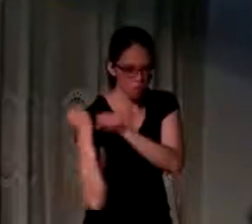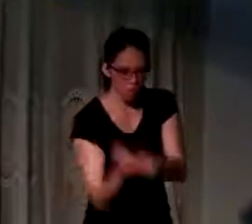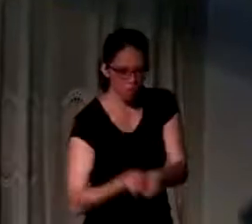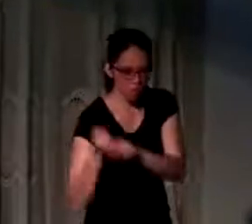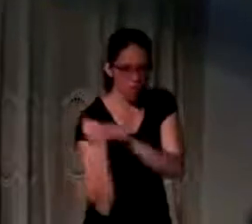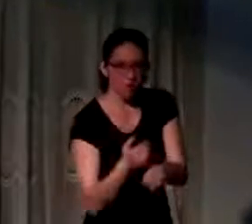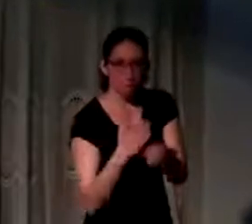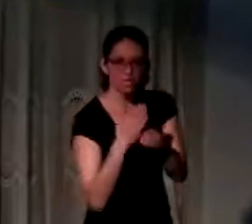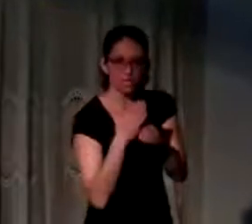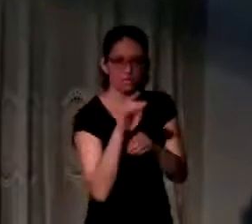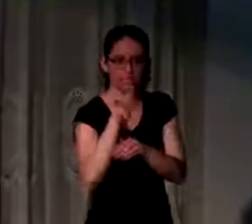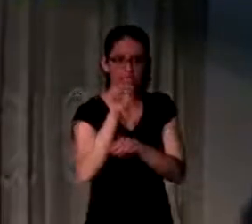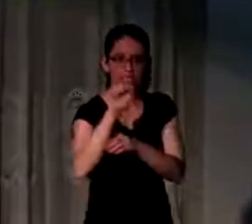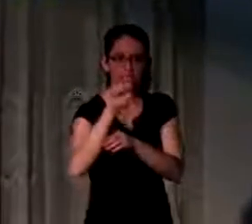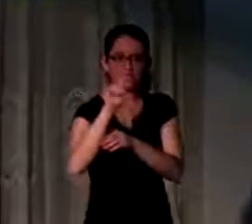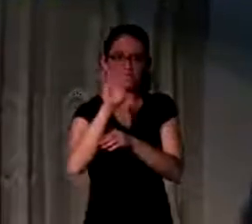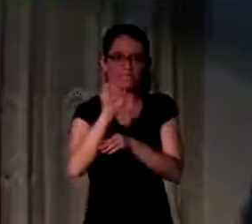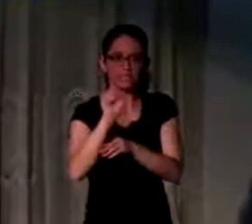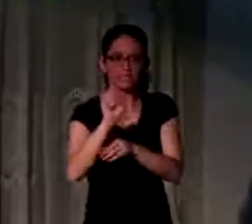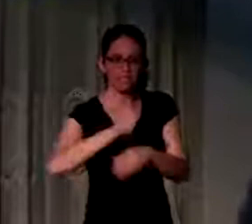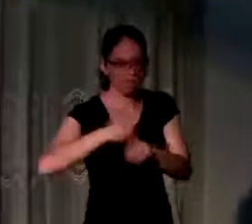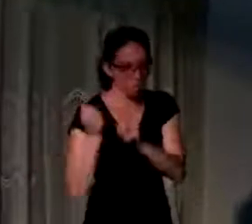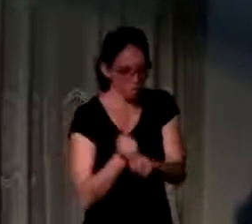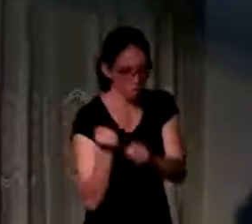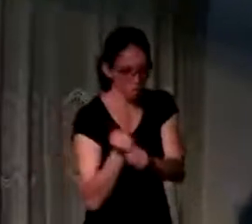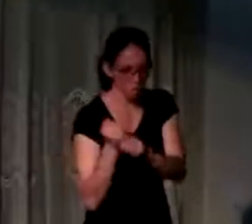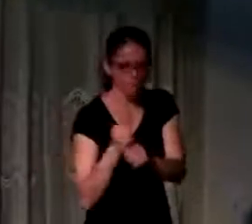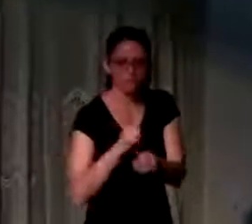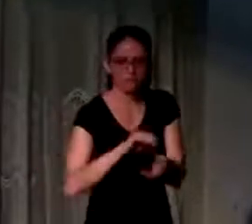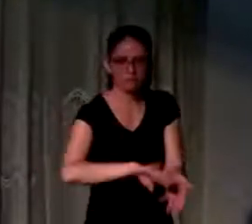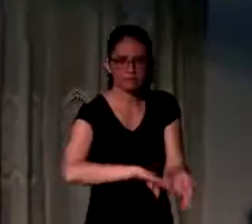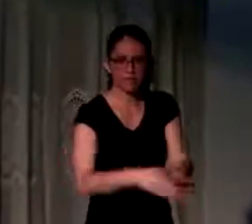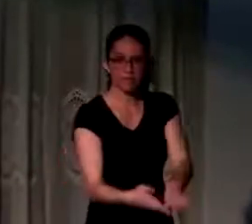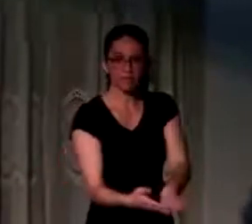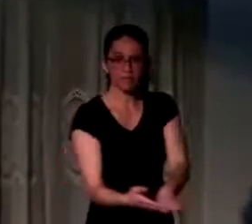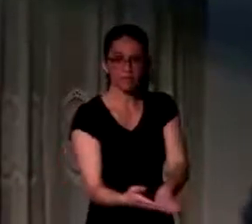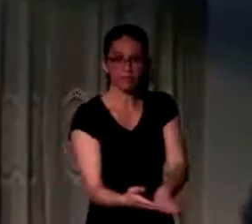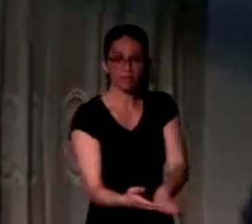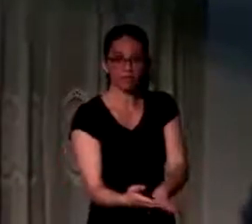Why? Because he saw the resurrection.